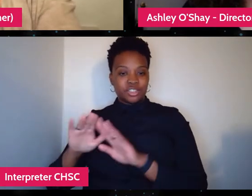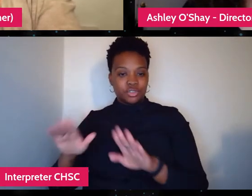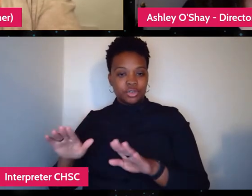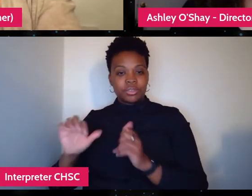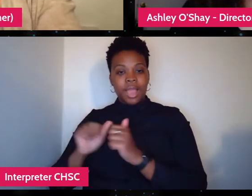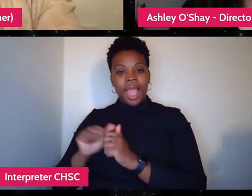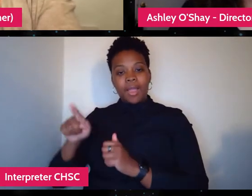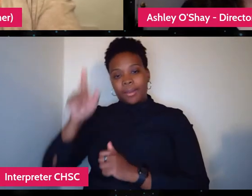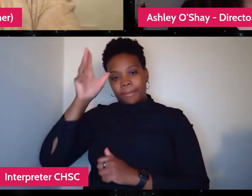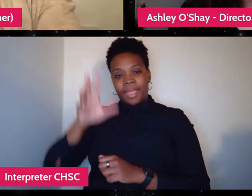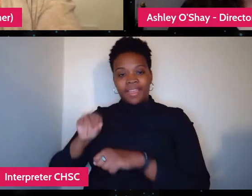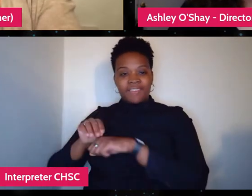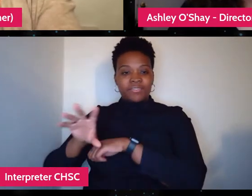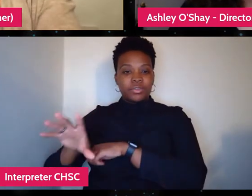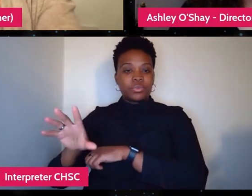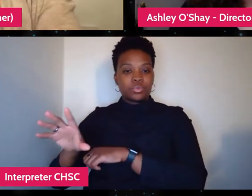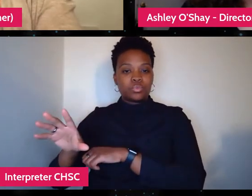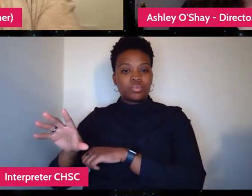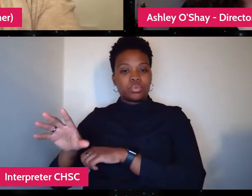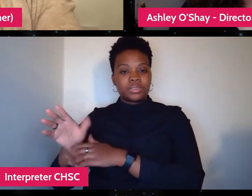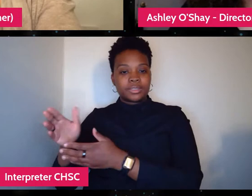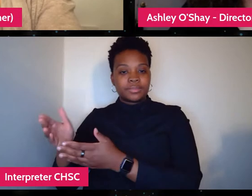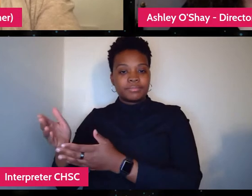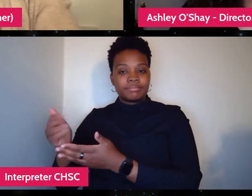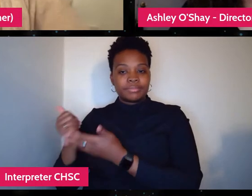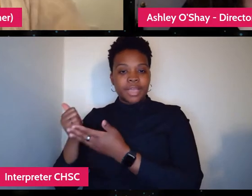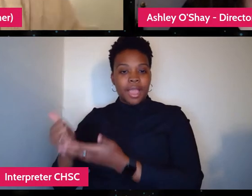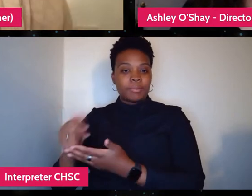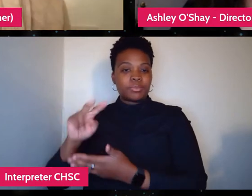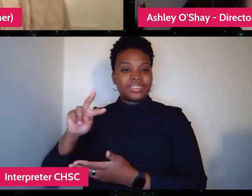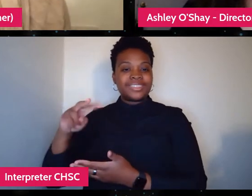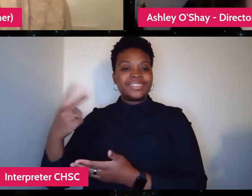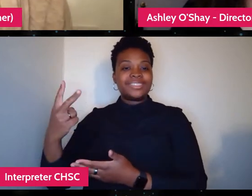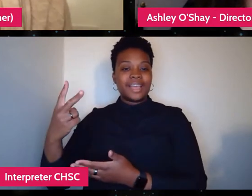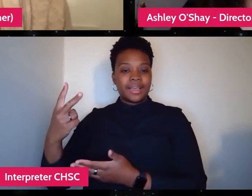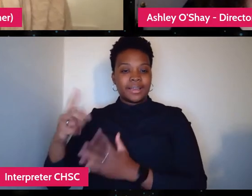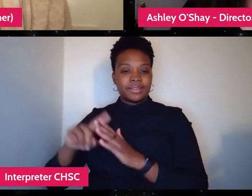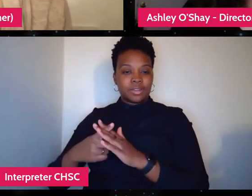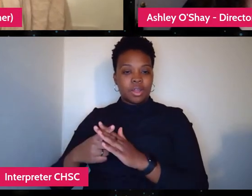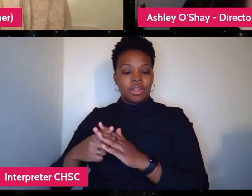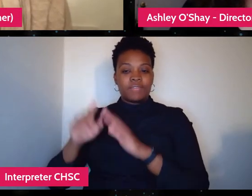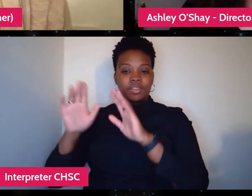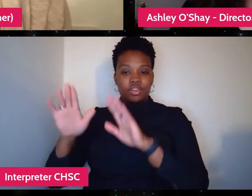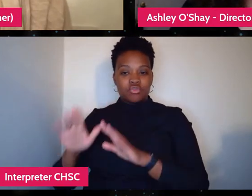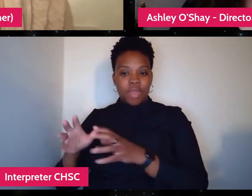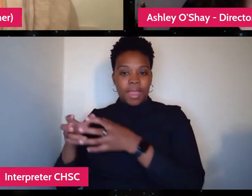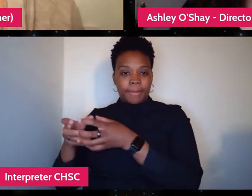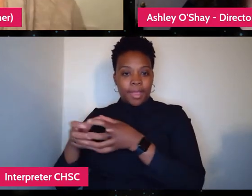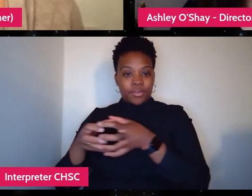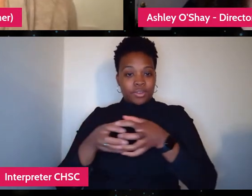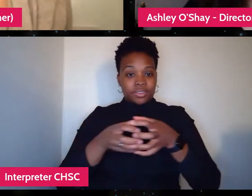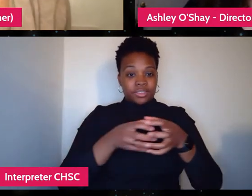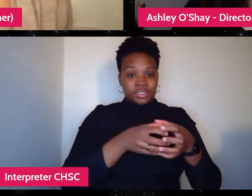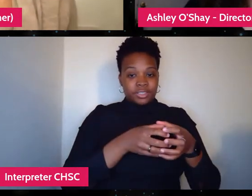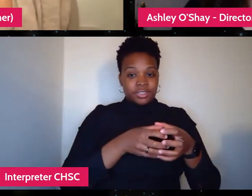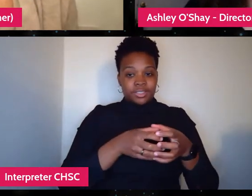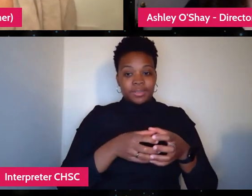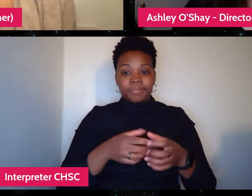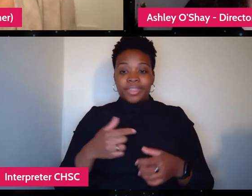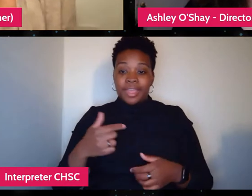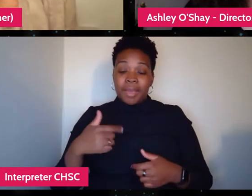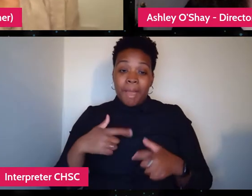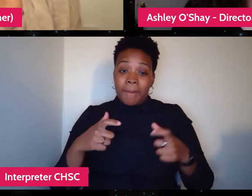them through this second wave of the Great Migration. So I got my plate full. I was trying to keep it empty,